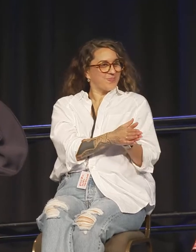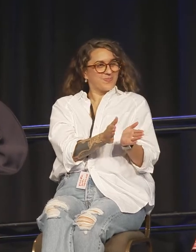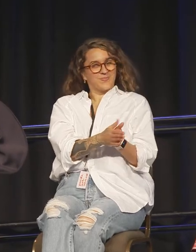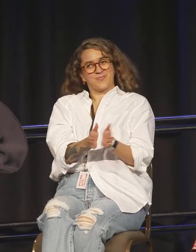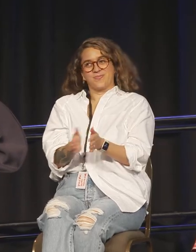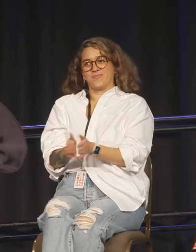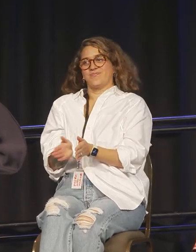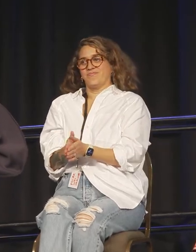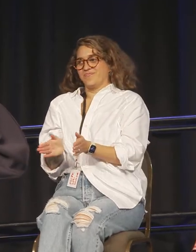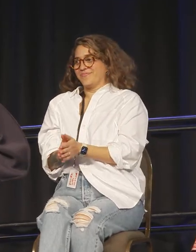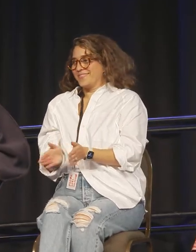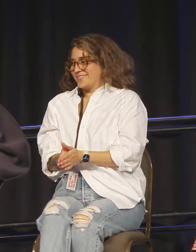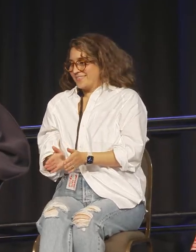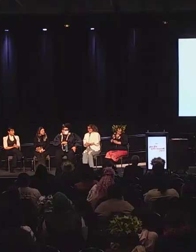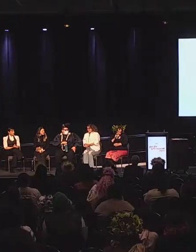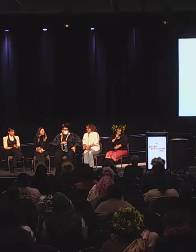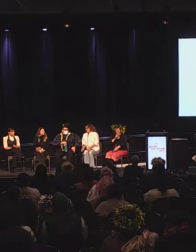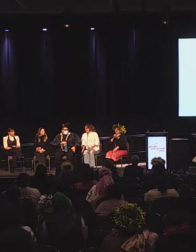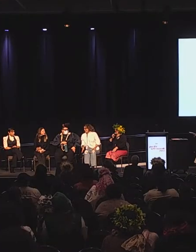keep